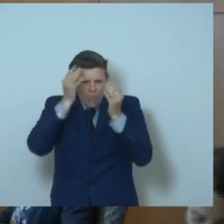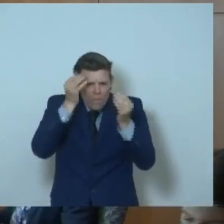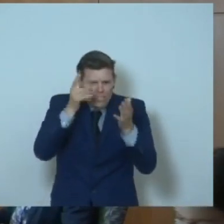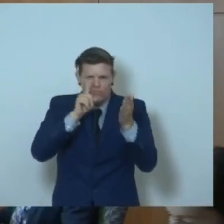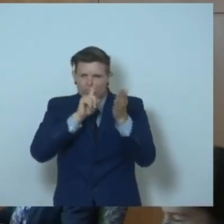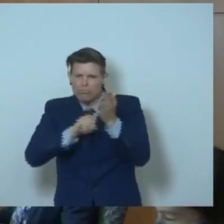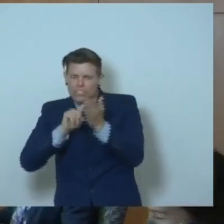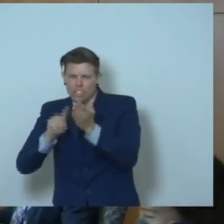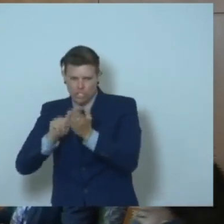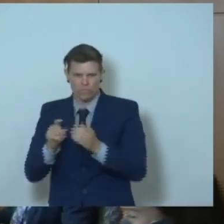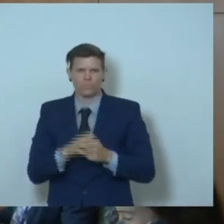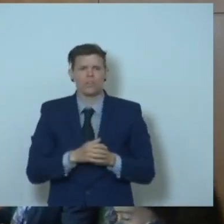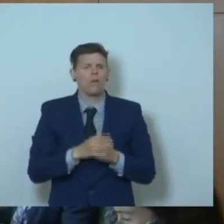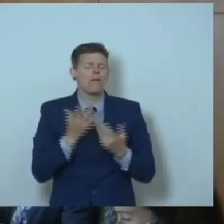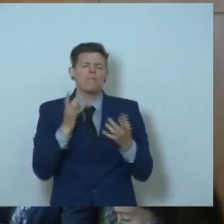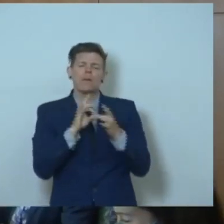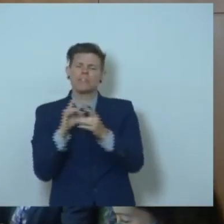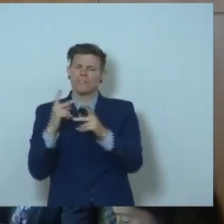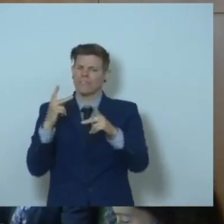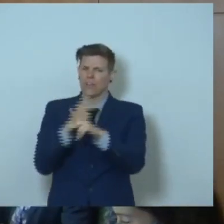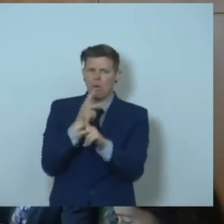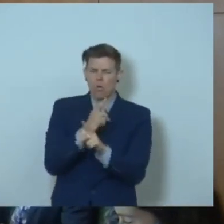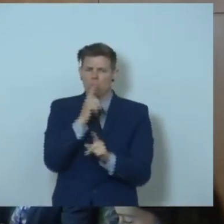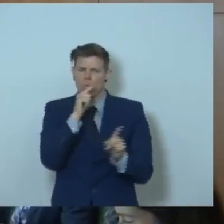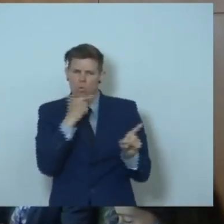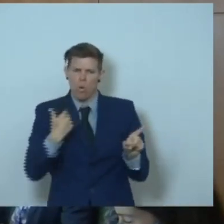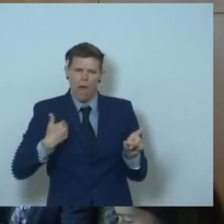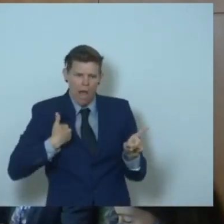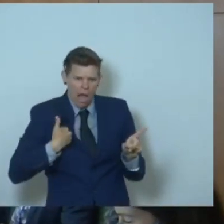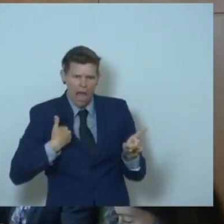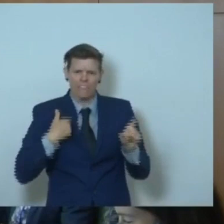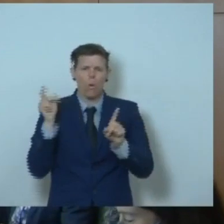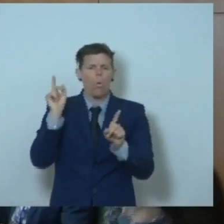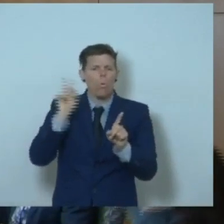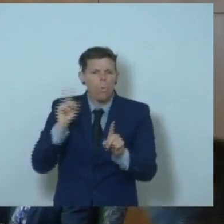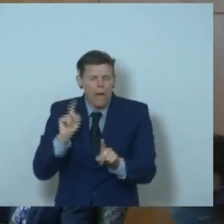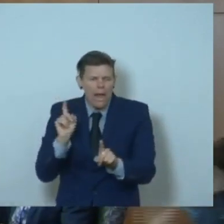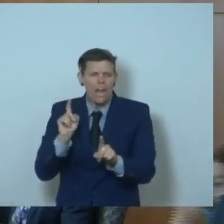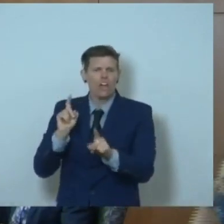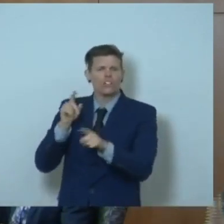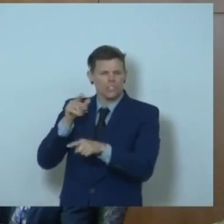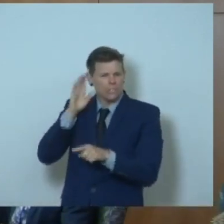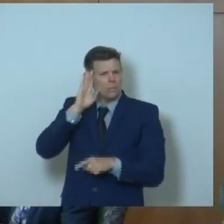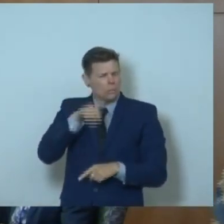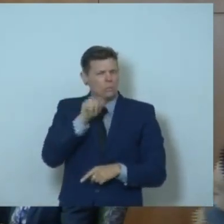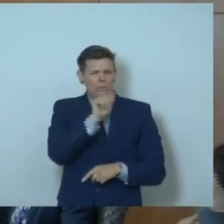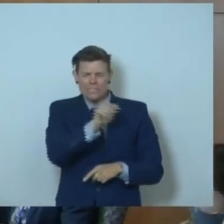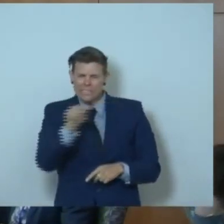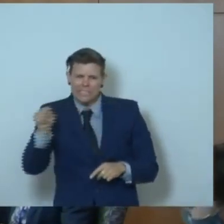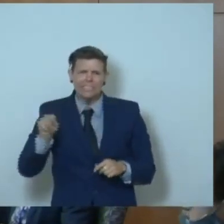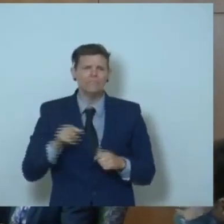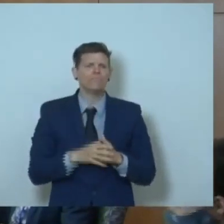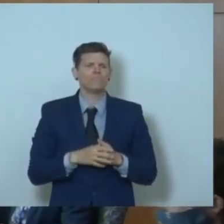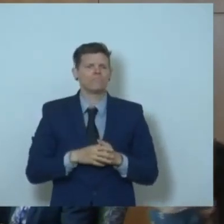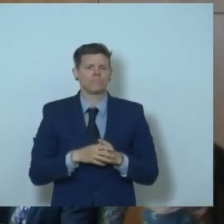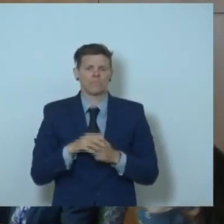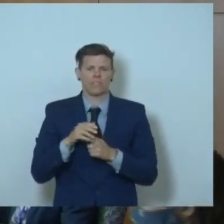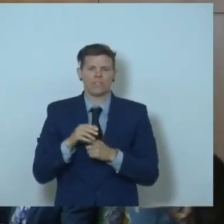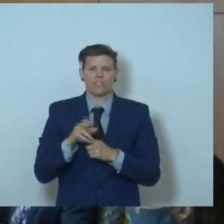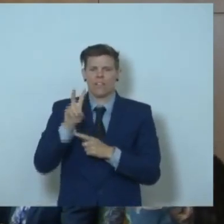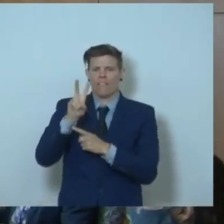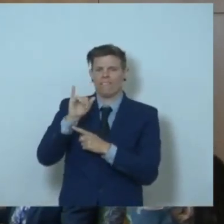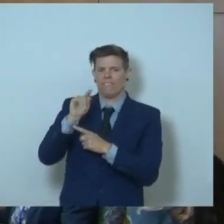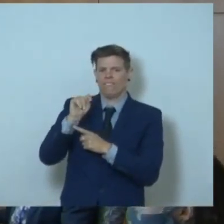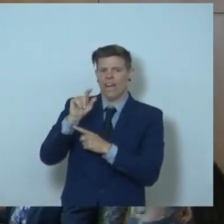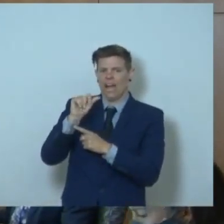to figuring out who has this disease and where it is, I know that Vitalant is doing antibody testing for blood donations.